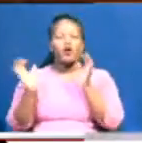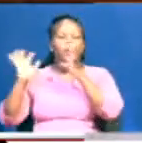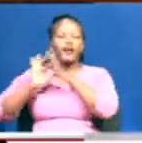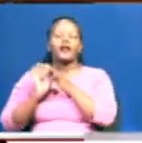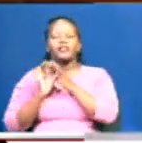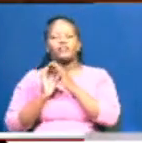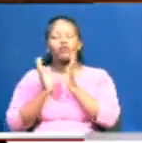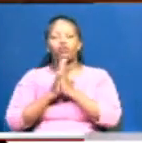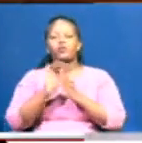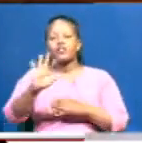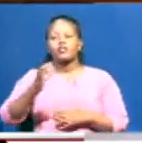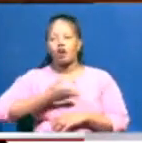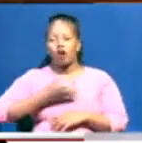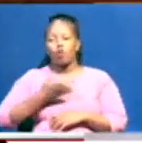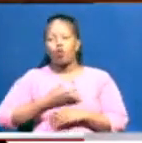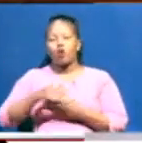own environment.